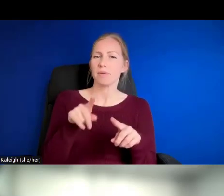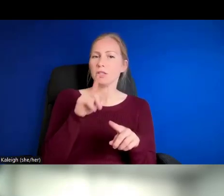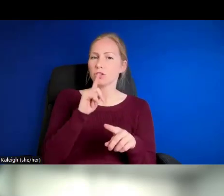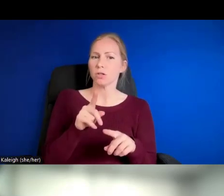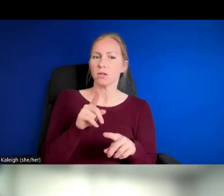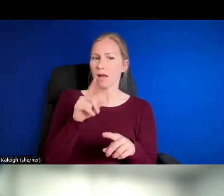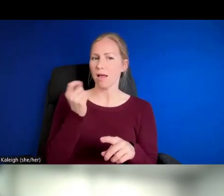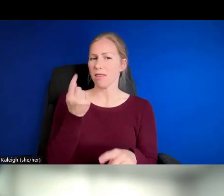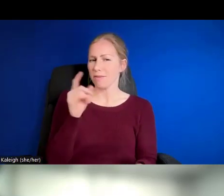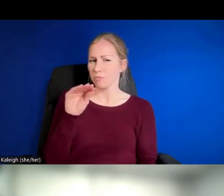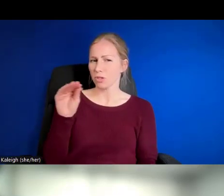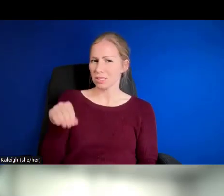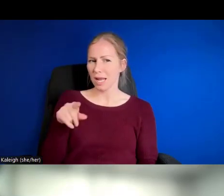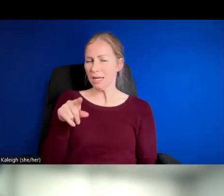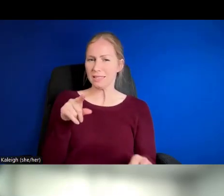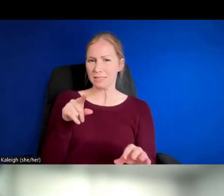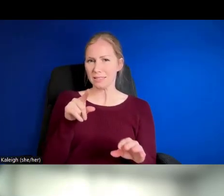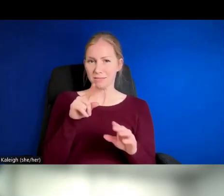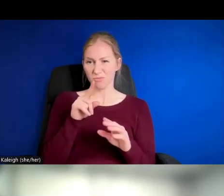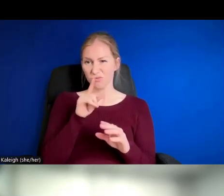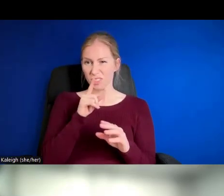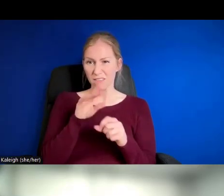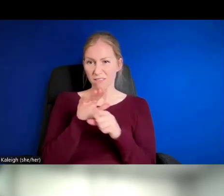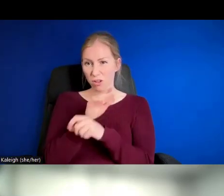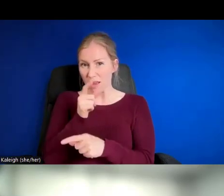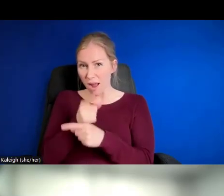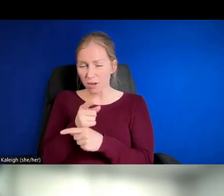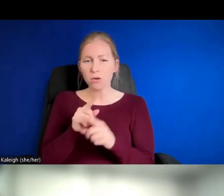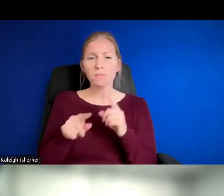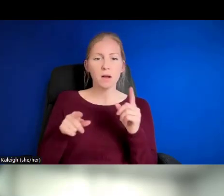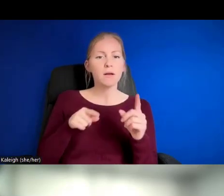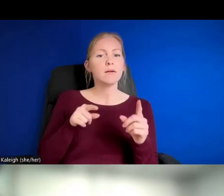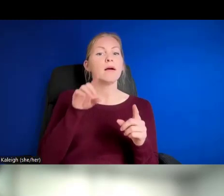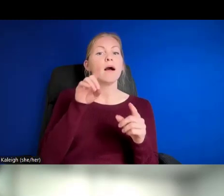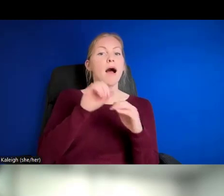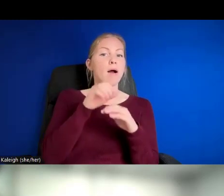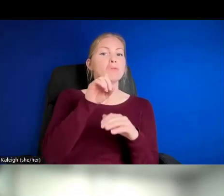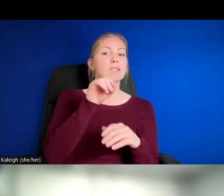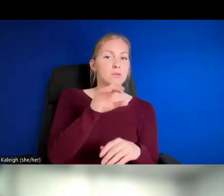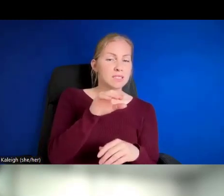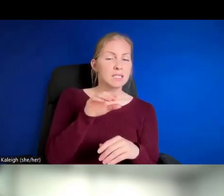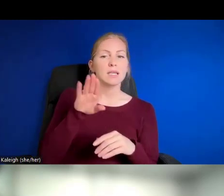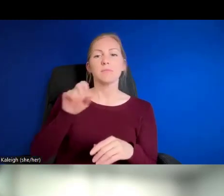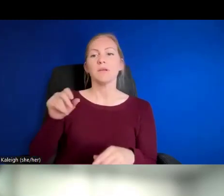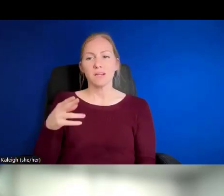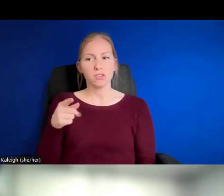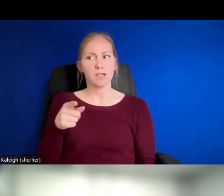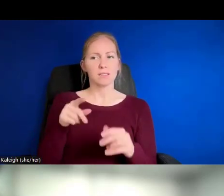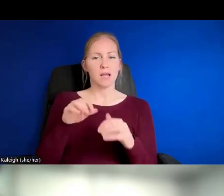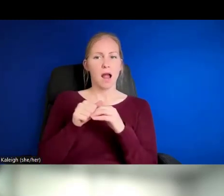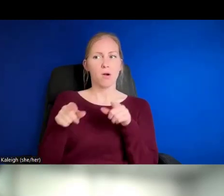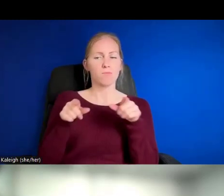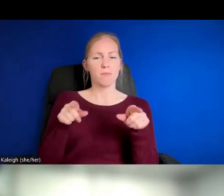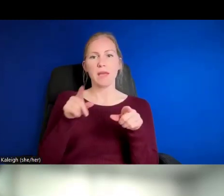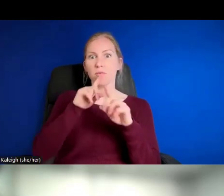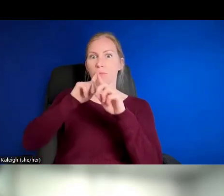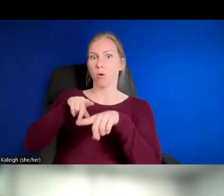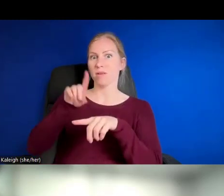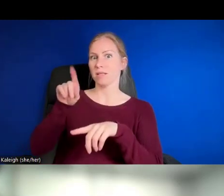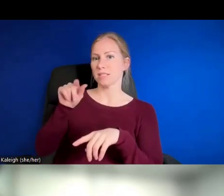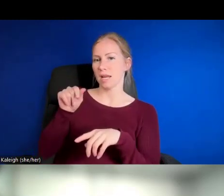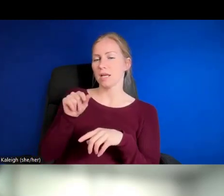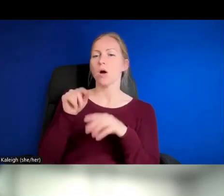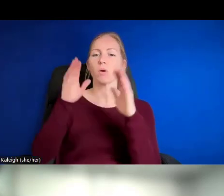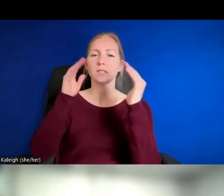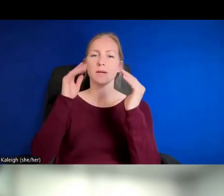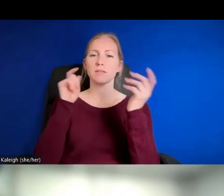the way that DOC and Bridgewater report this data is expected to change by the next reporting period, so we may be able to